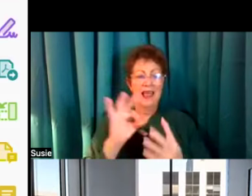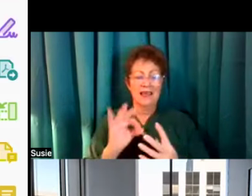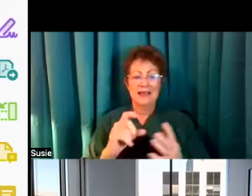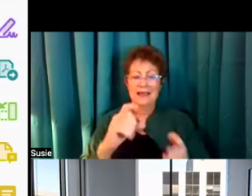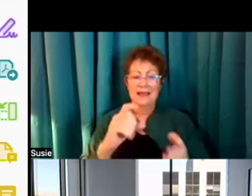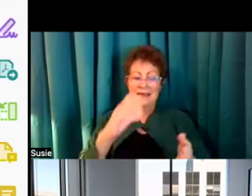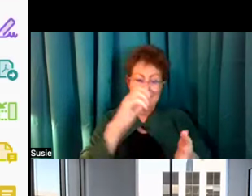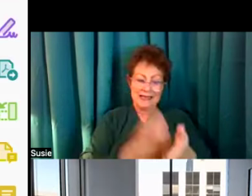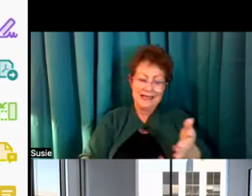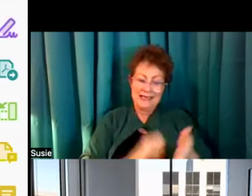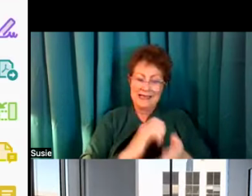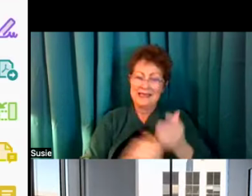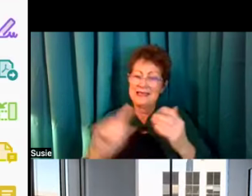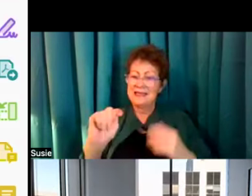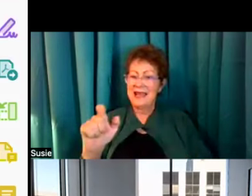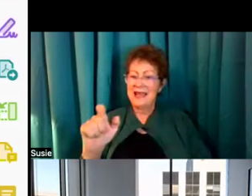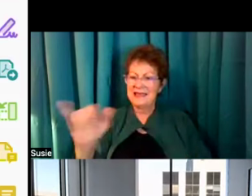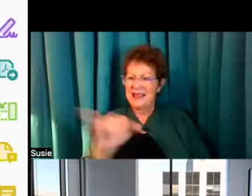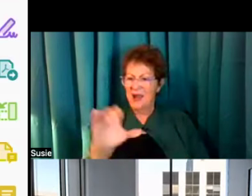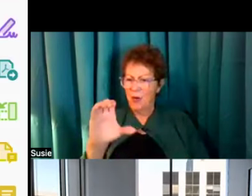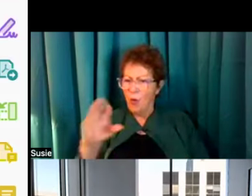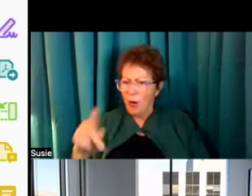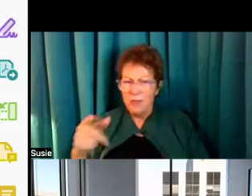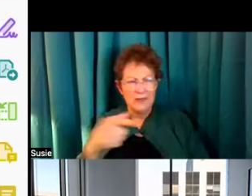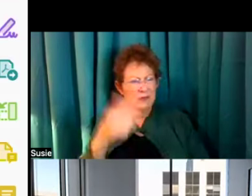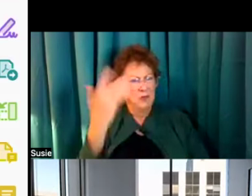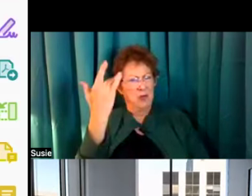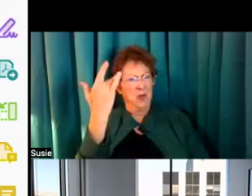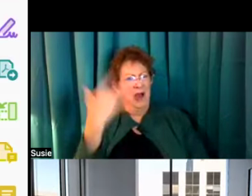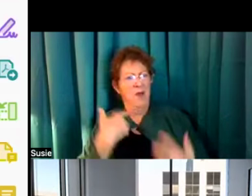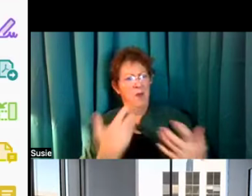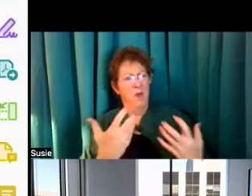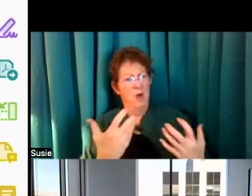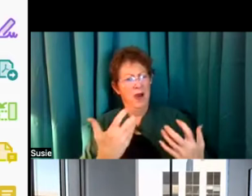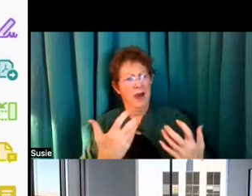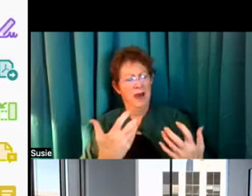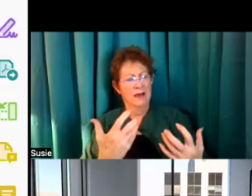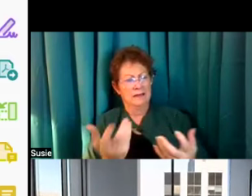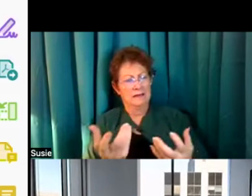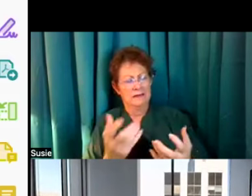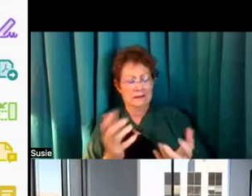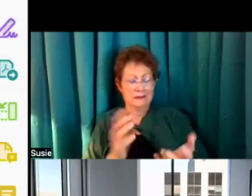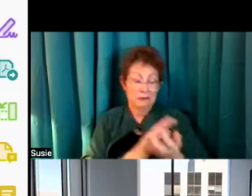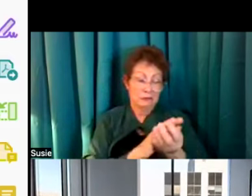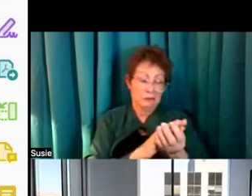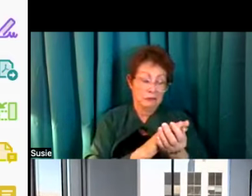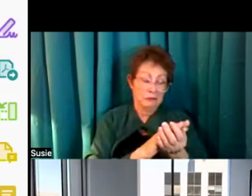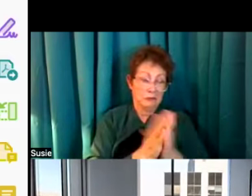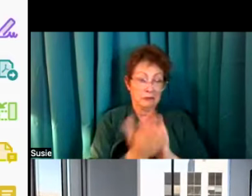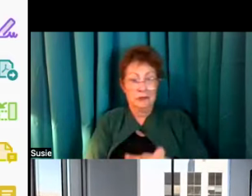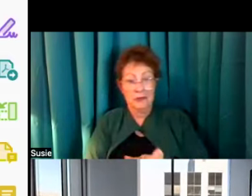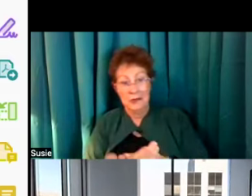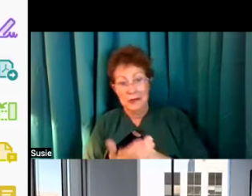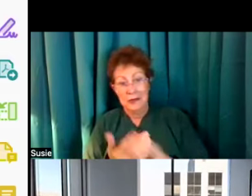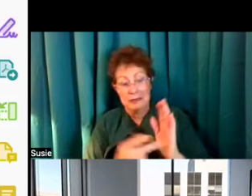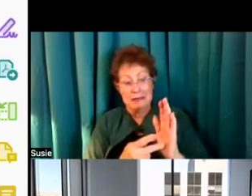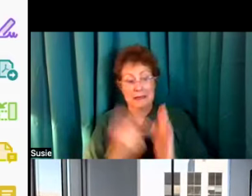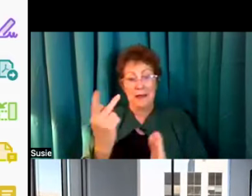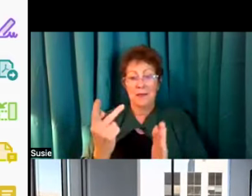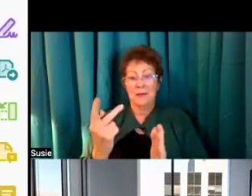a corporation, which you may say, why would you elect that? It kind of creates the likelihood of double